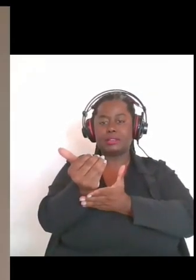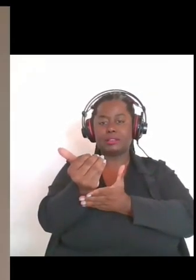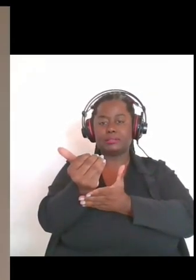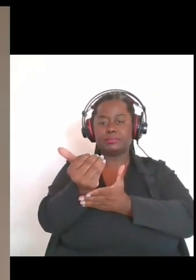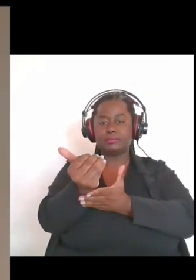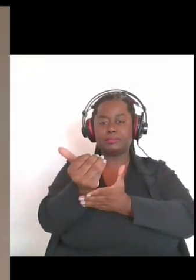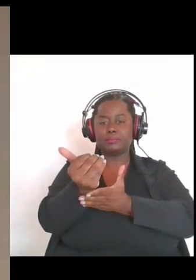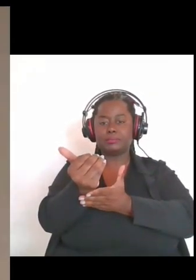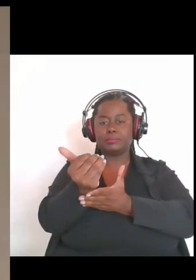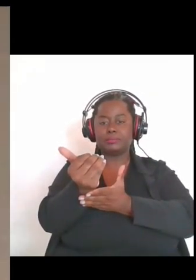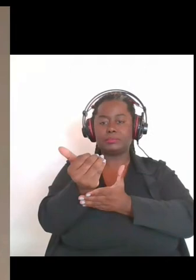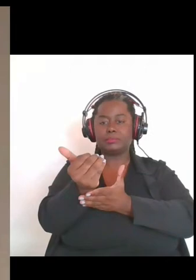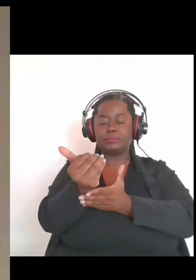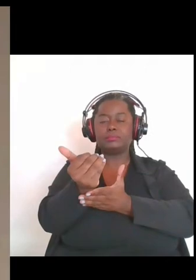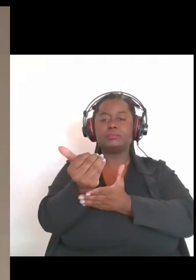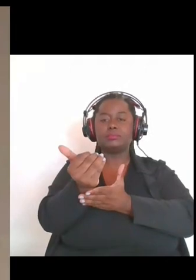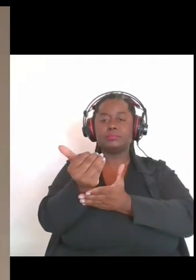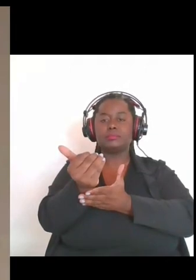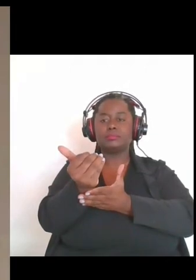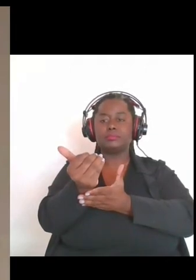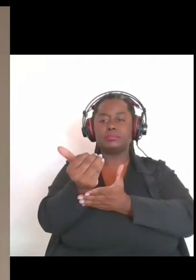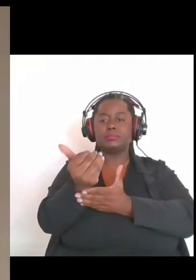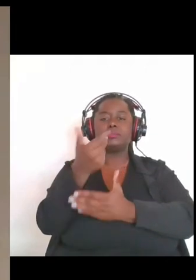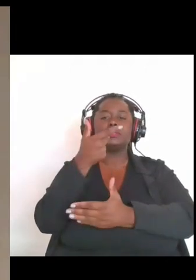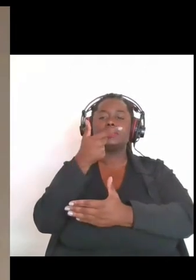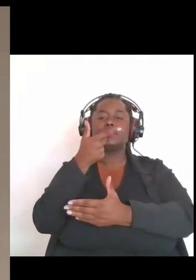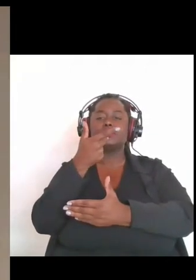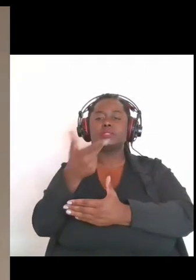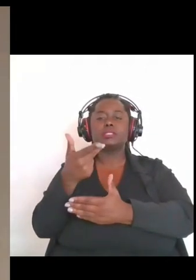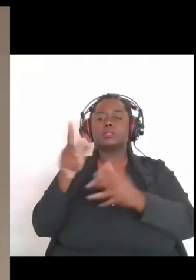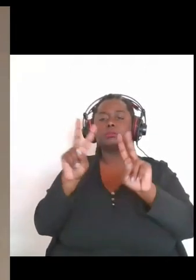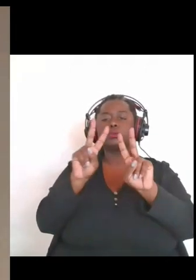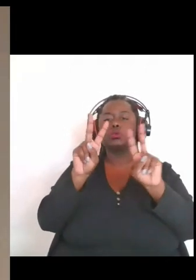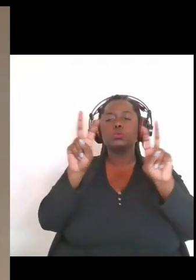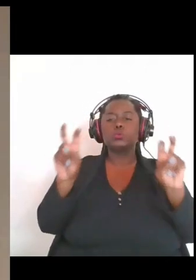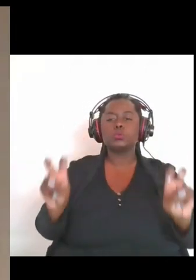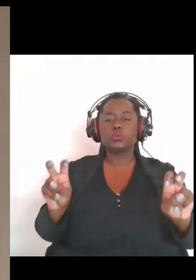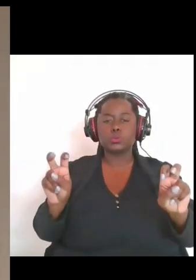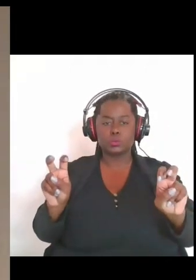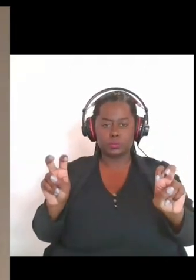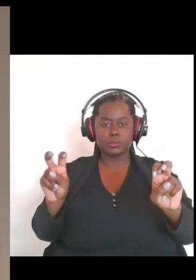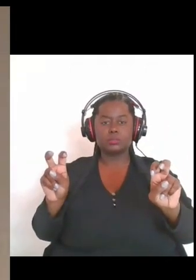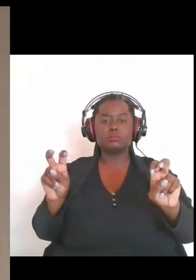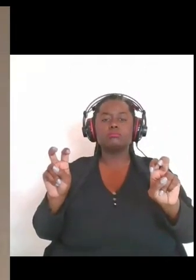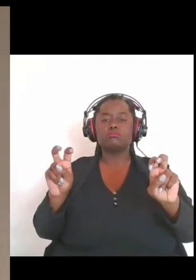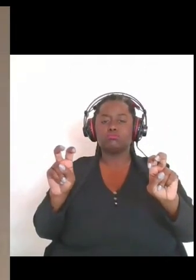by quoting a manifest that I wrote It's called